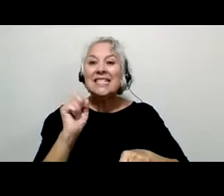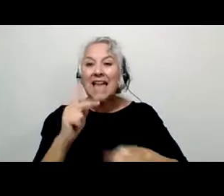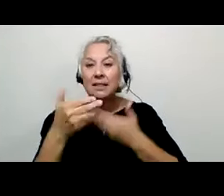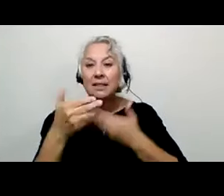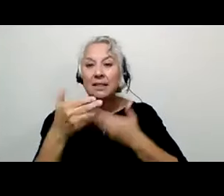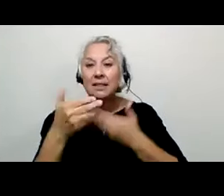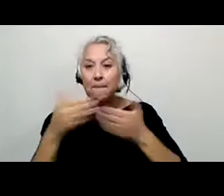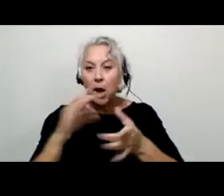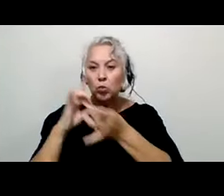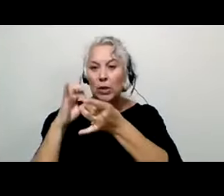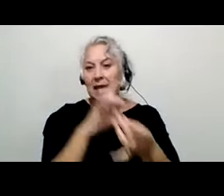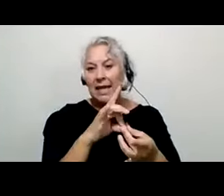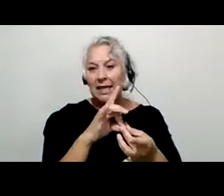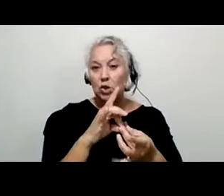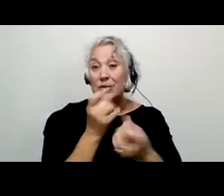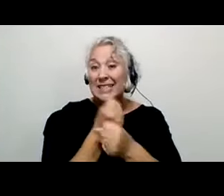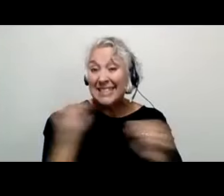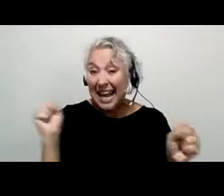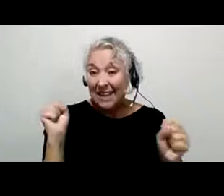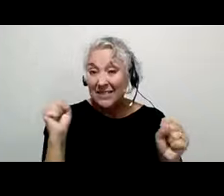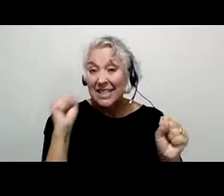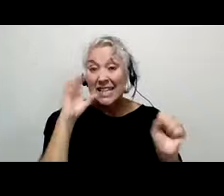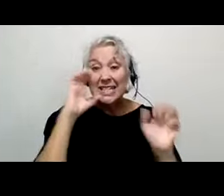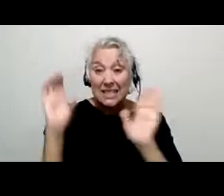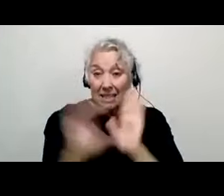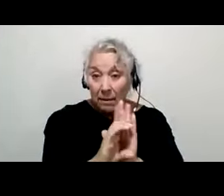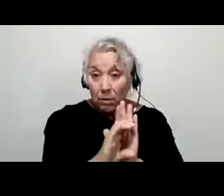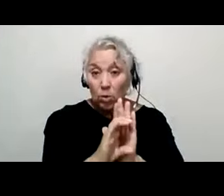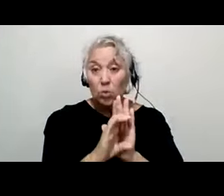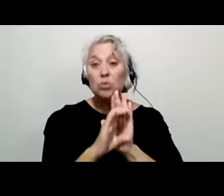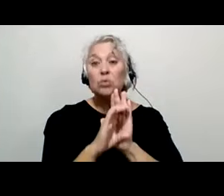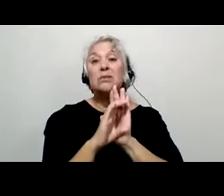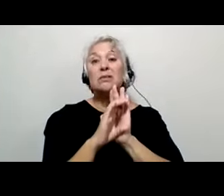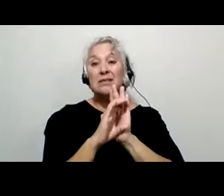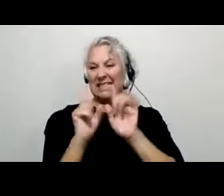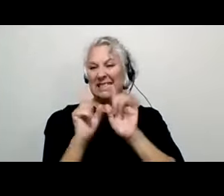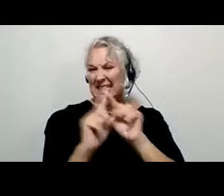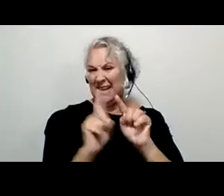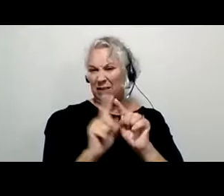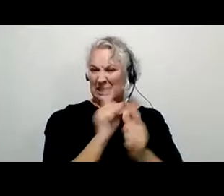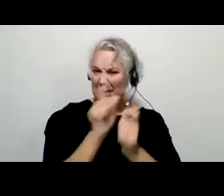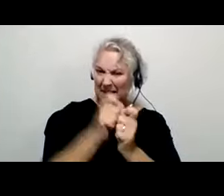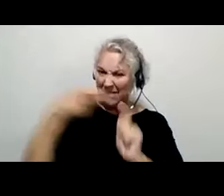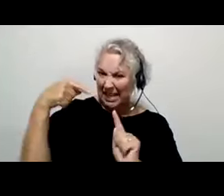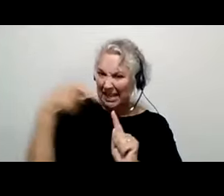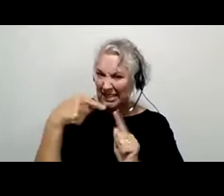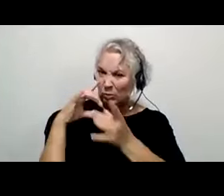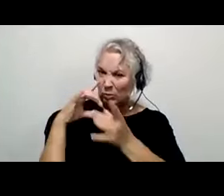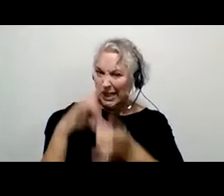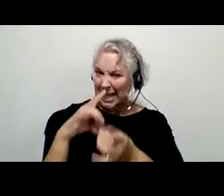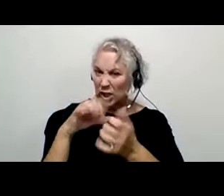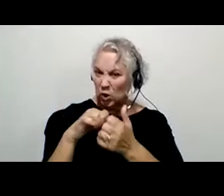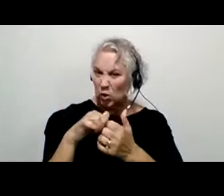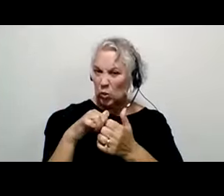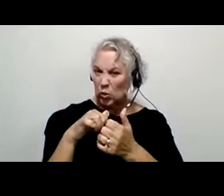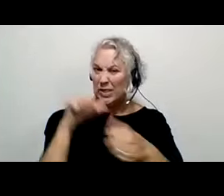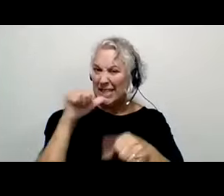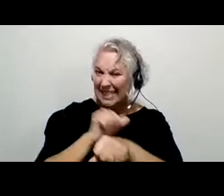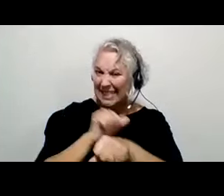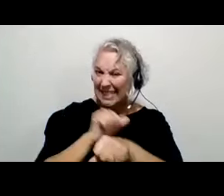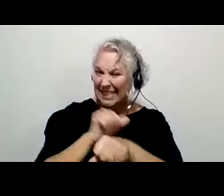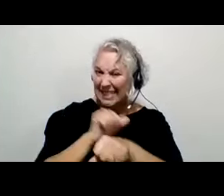to safety symbols and different things specifically related to those tasks that he would be doing